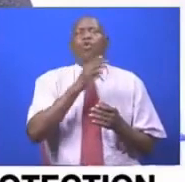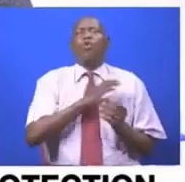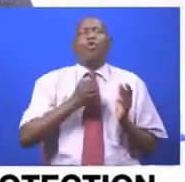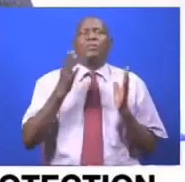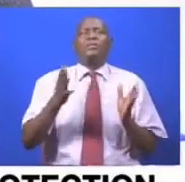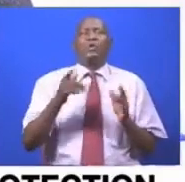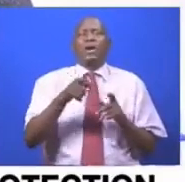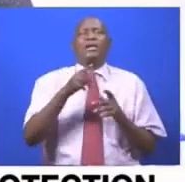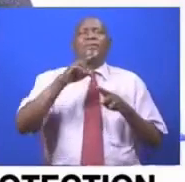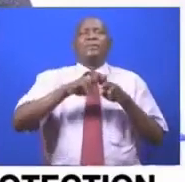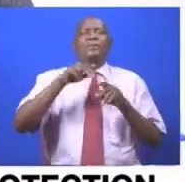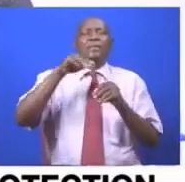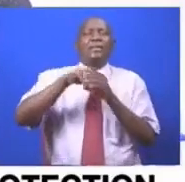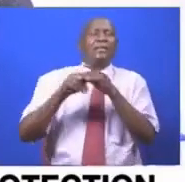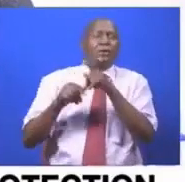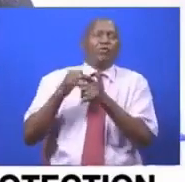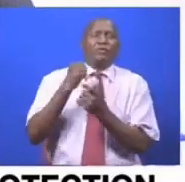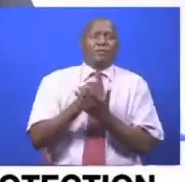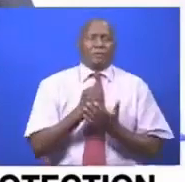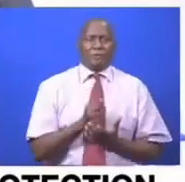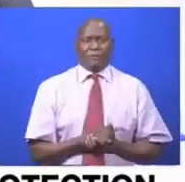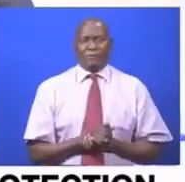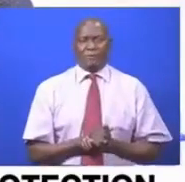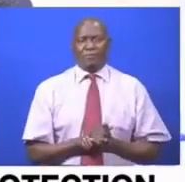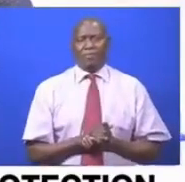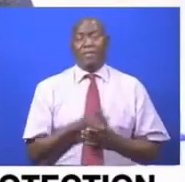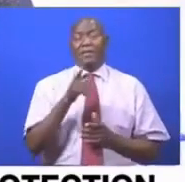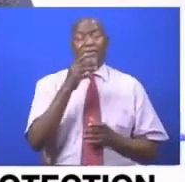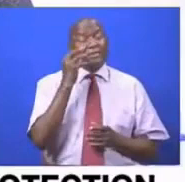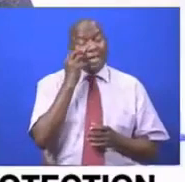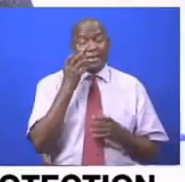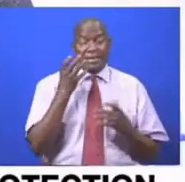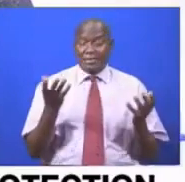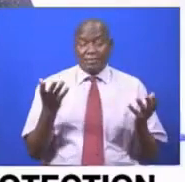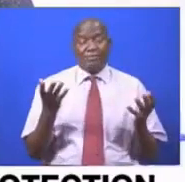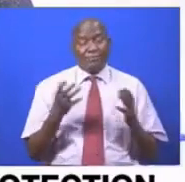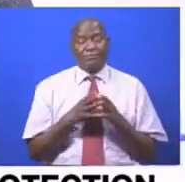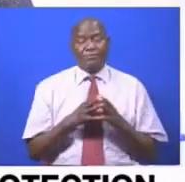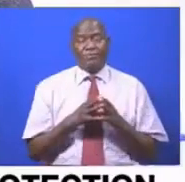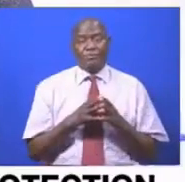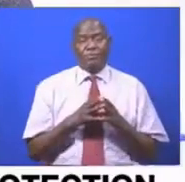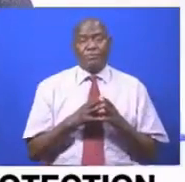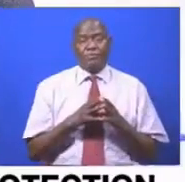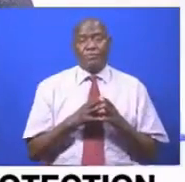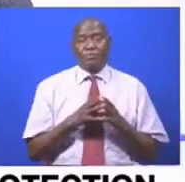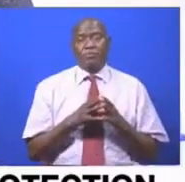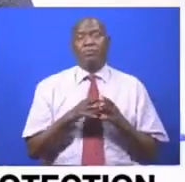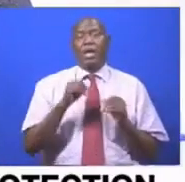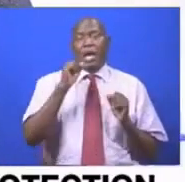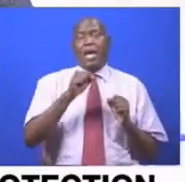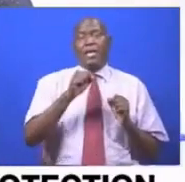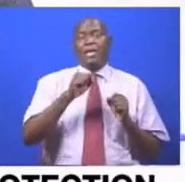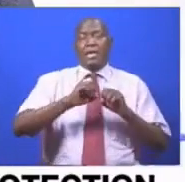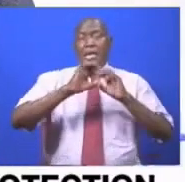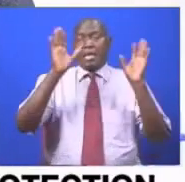that sit in that office? So it is very sad, and we can clearly